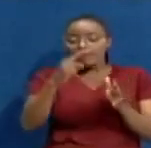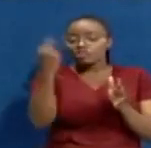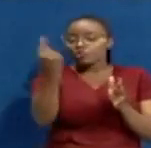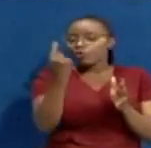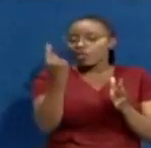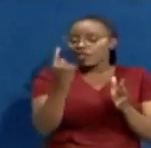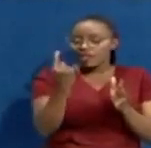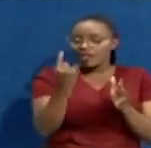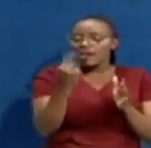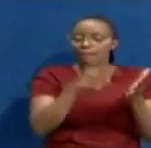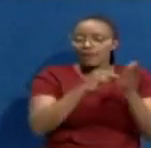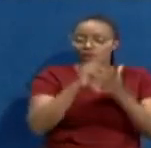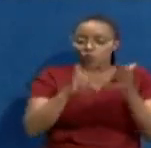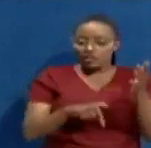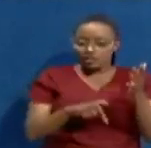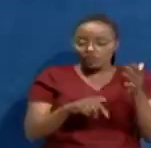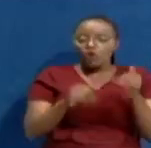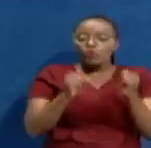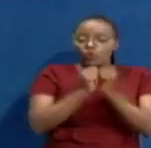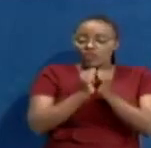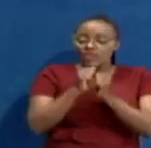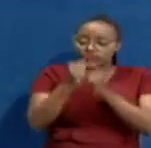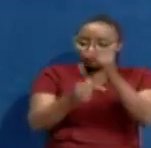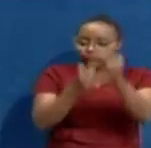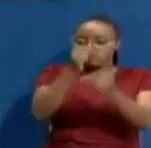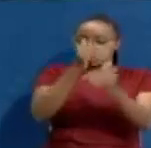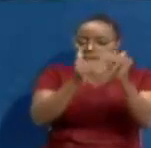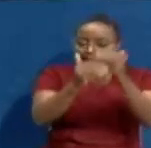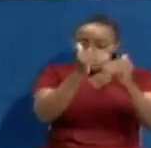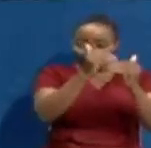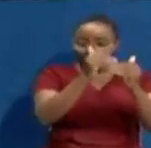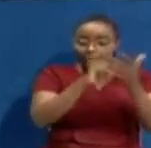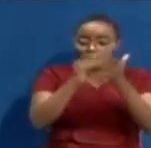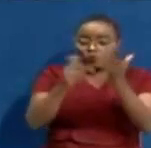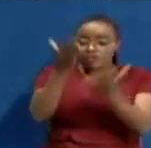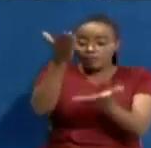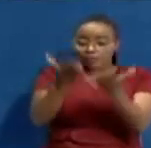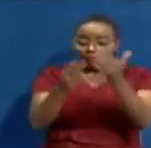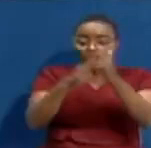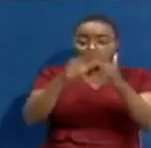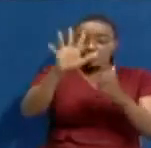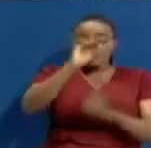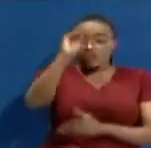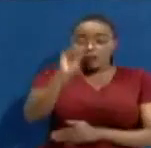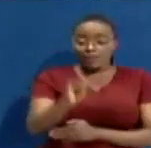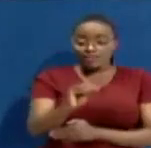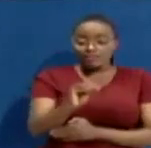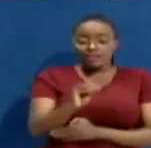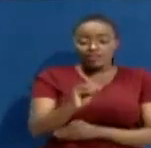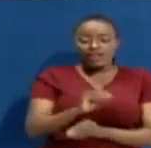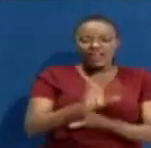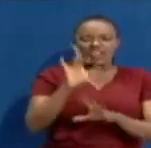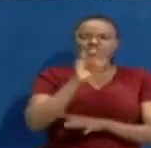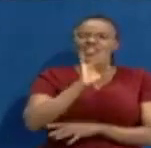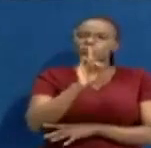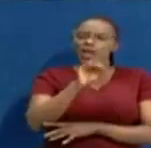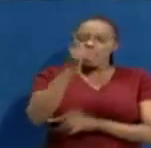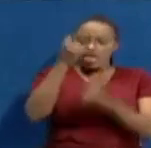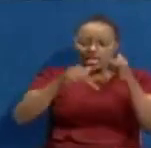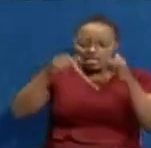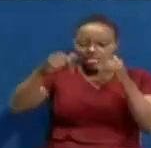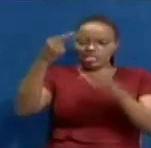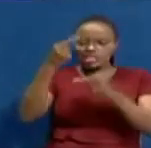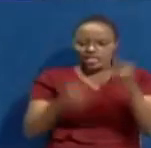only. And so with the acceleration, that's why the balance of the 75% clearly will be finished by the end of this